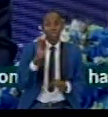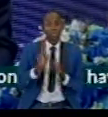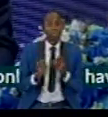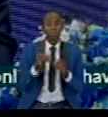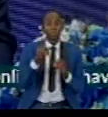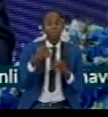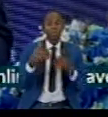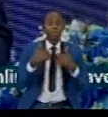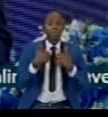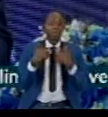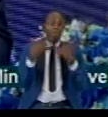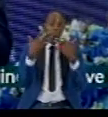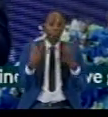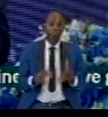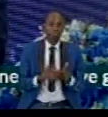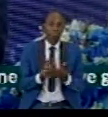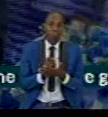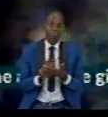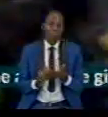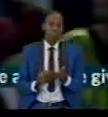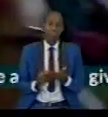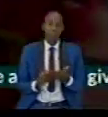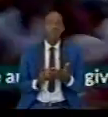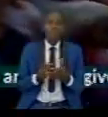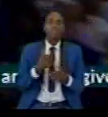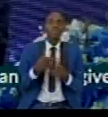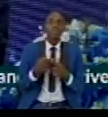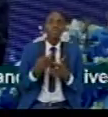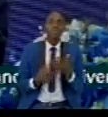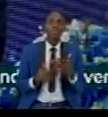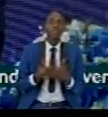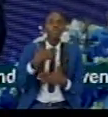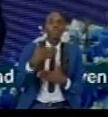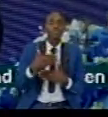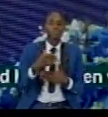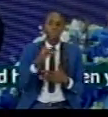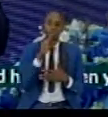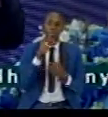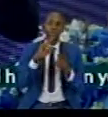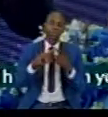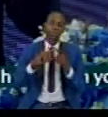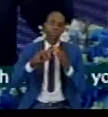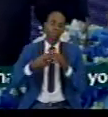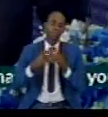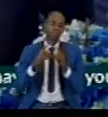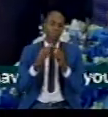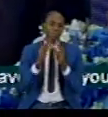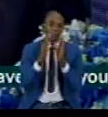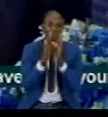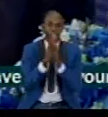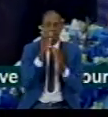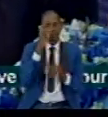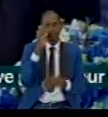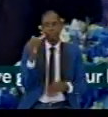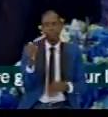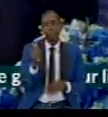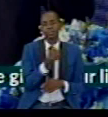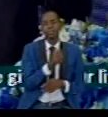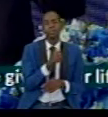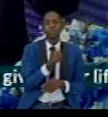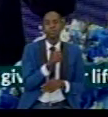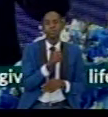me if you were through I've not seen any hand what up my extreme left